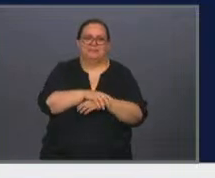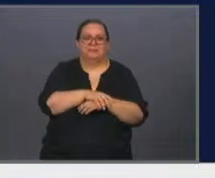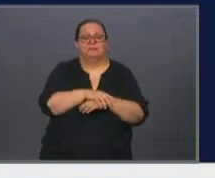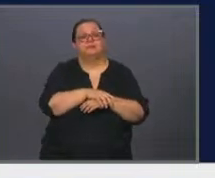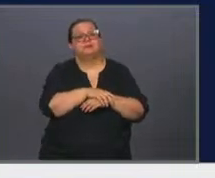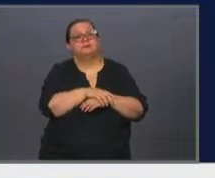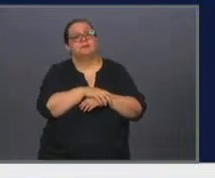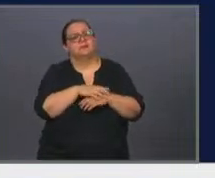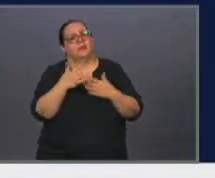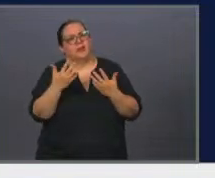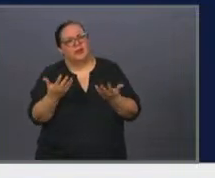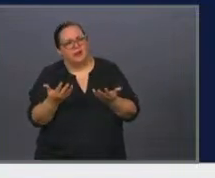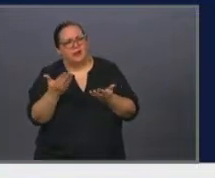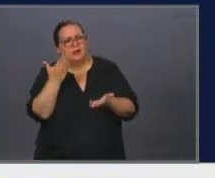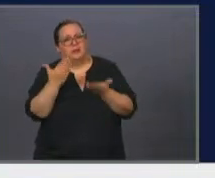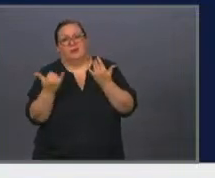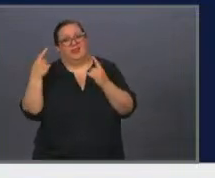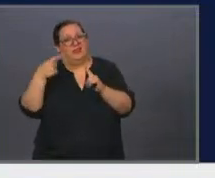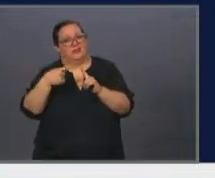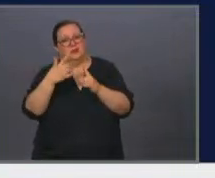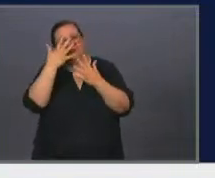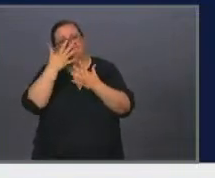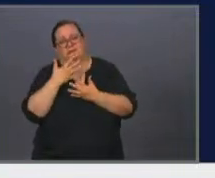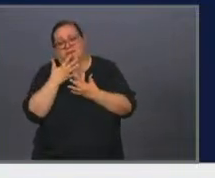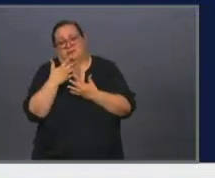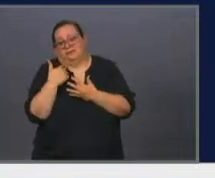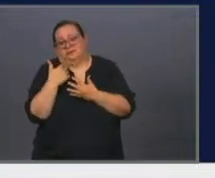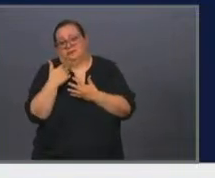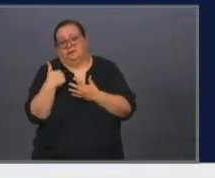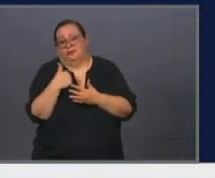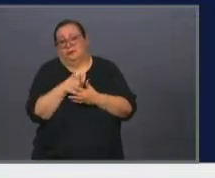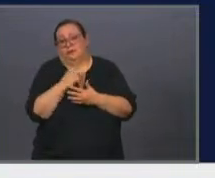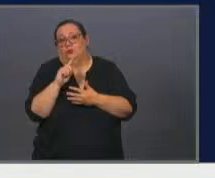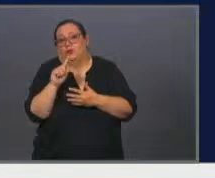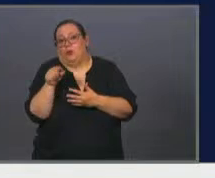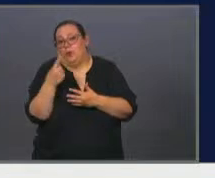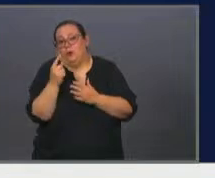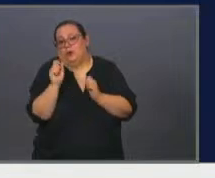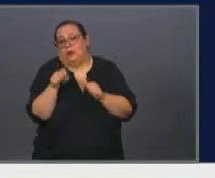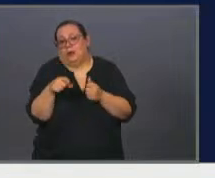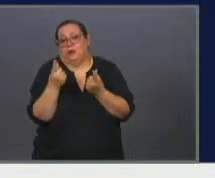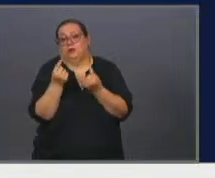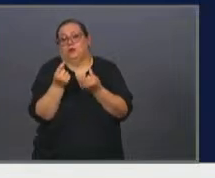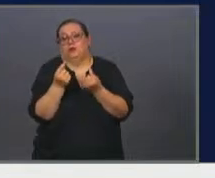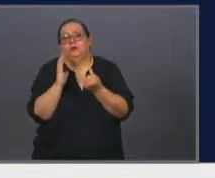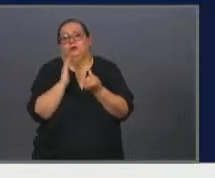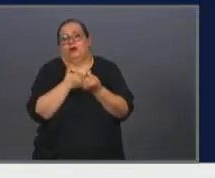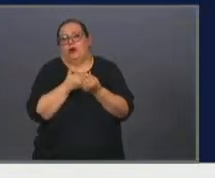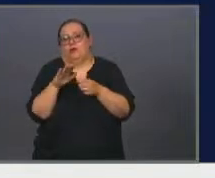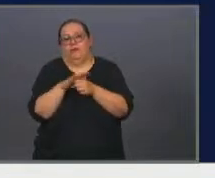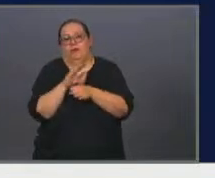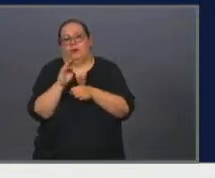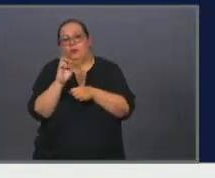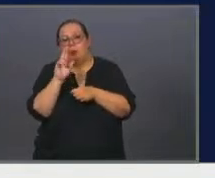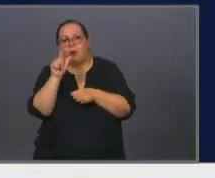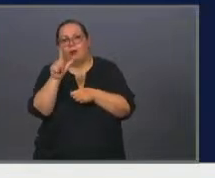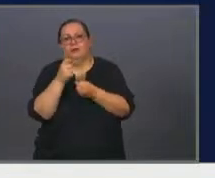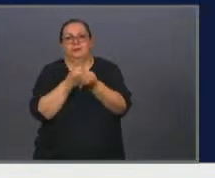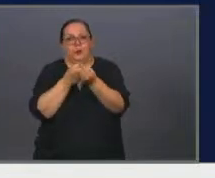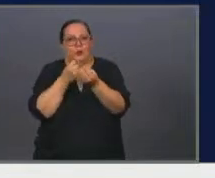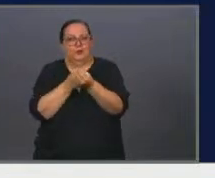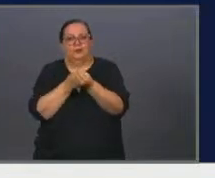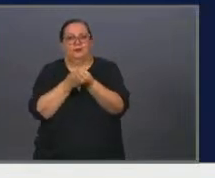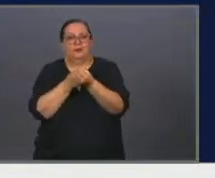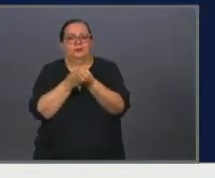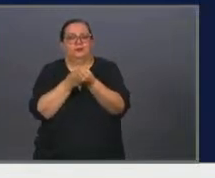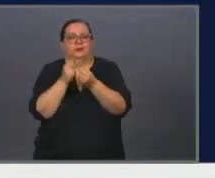Probably at this point, unfortunately, all we can do is give them our full moral support and